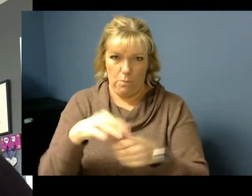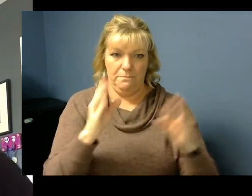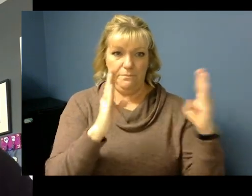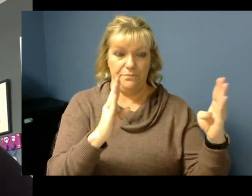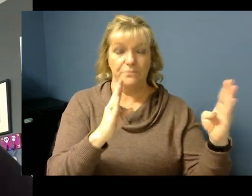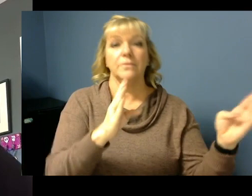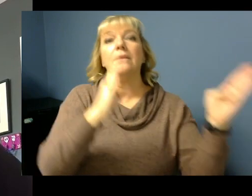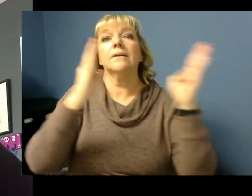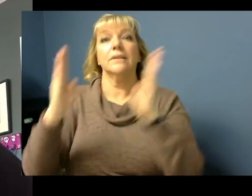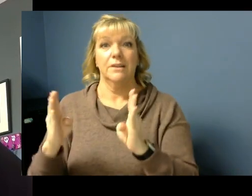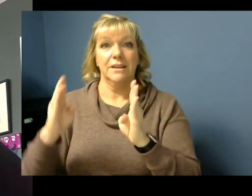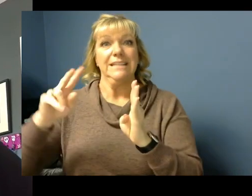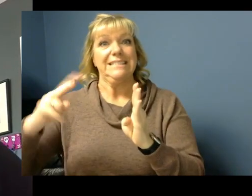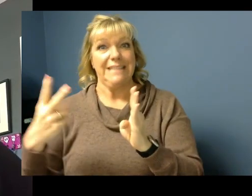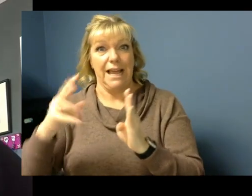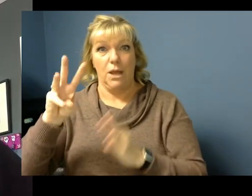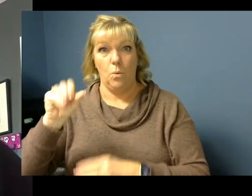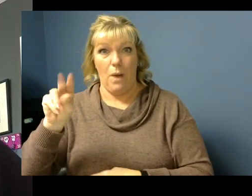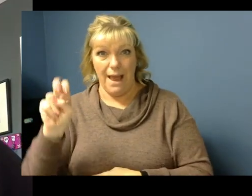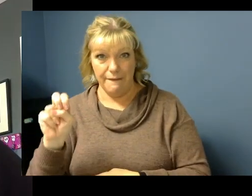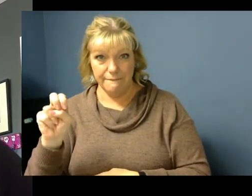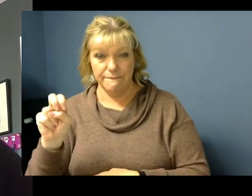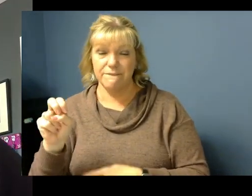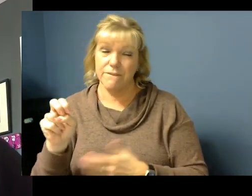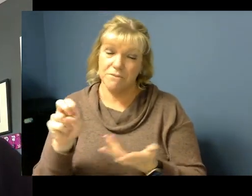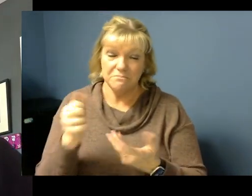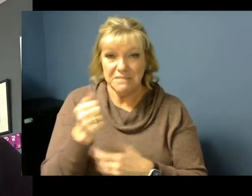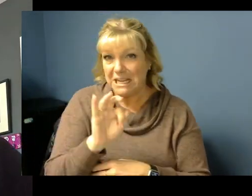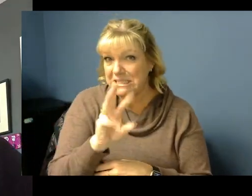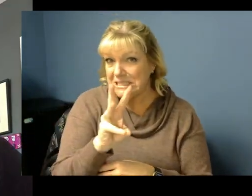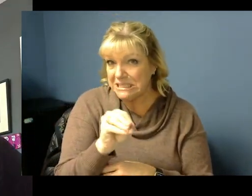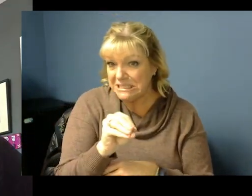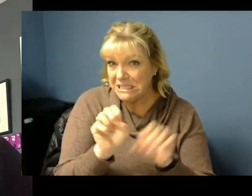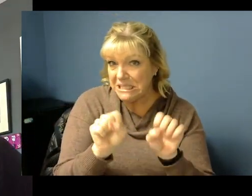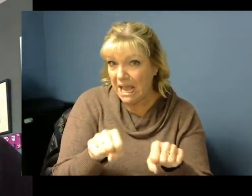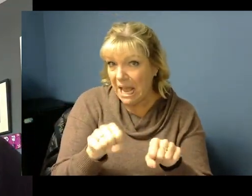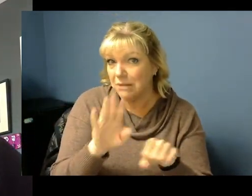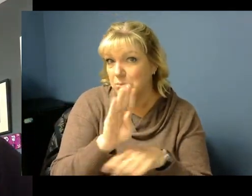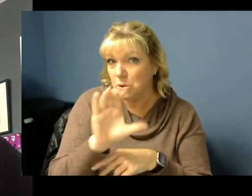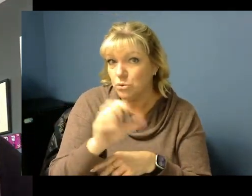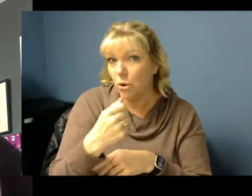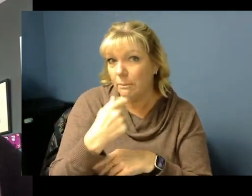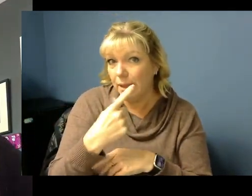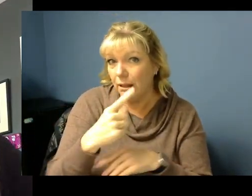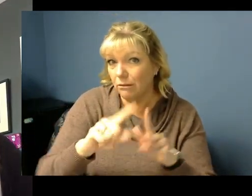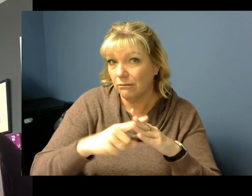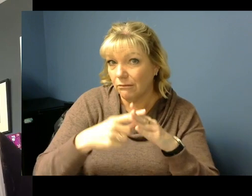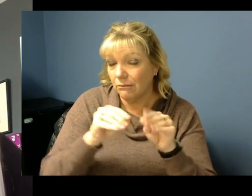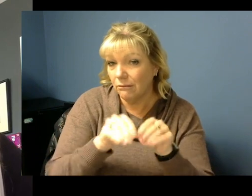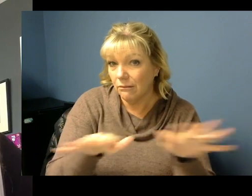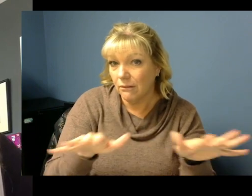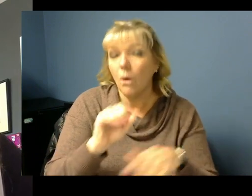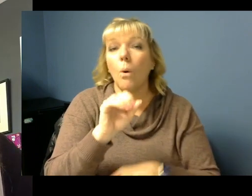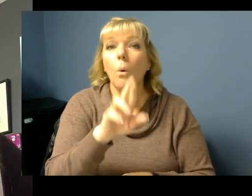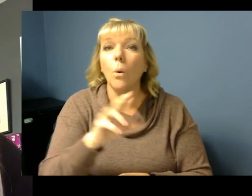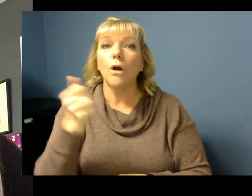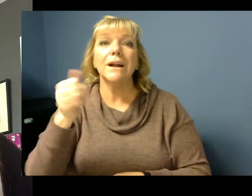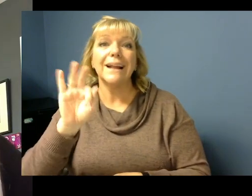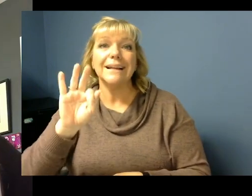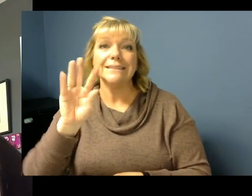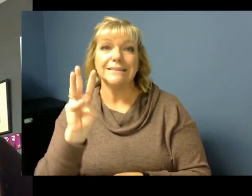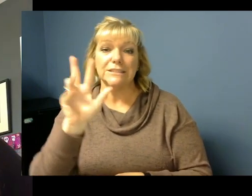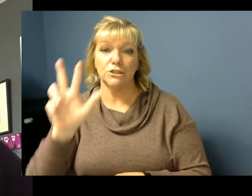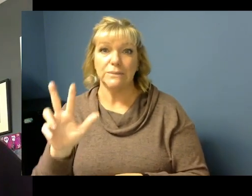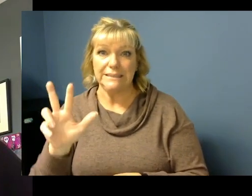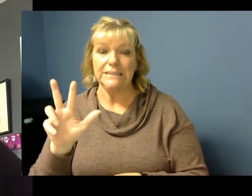places. We could start the second wave in 1960 with the bill. We could start the second wave in 1963 if we wanted to with Women